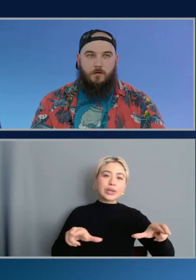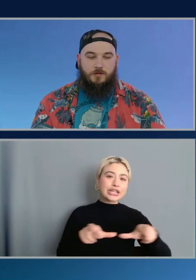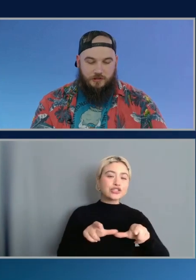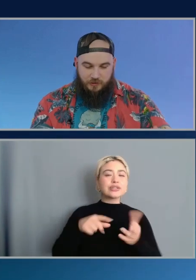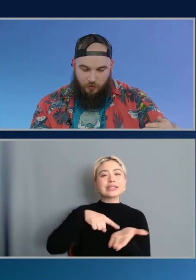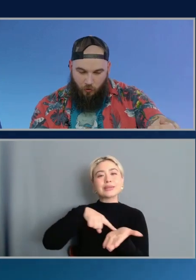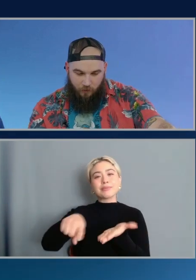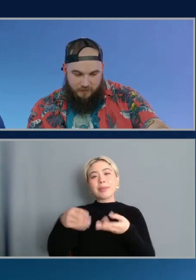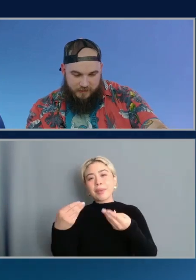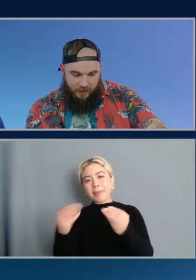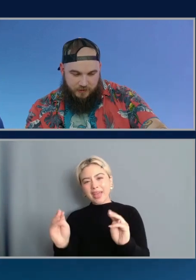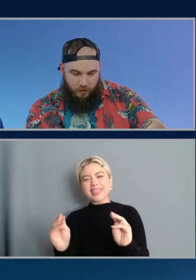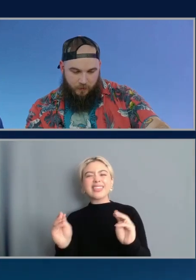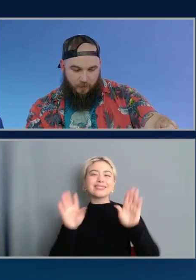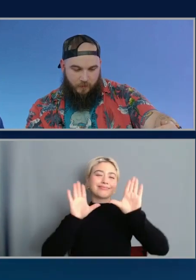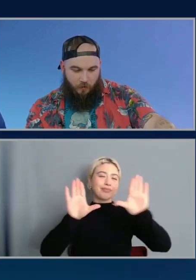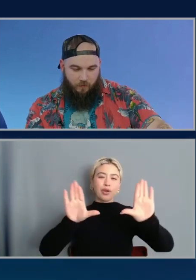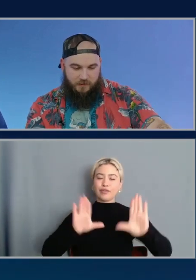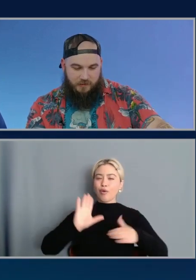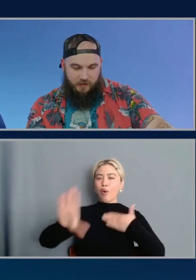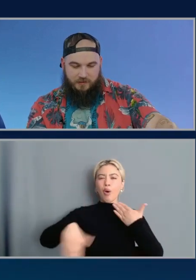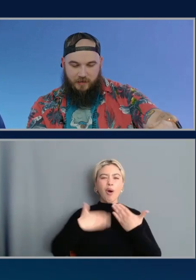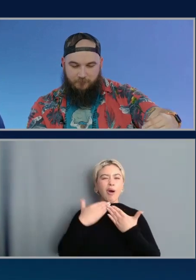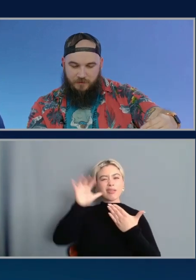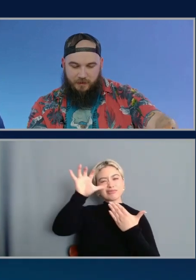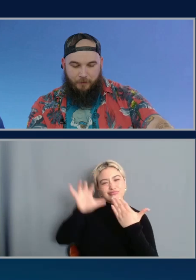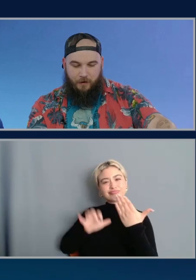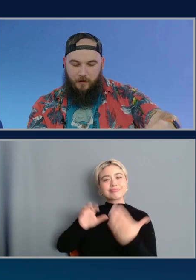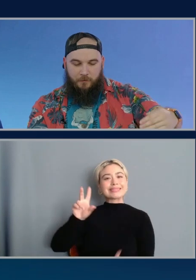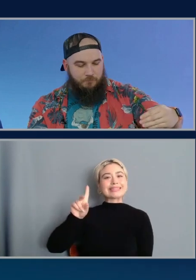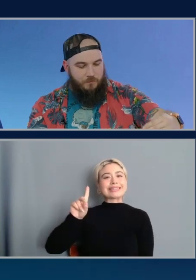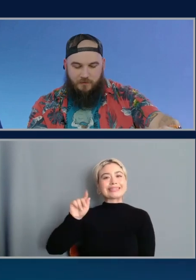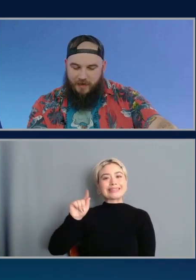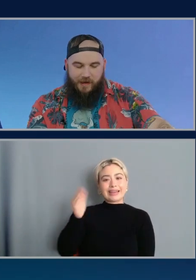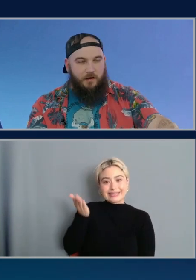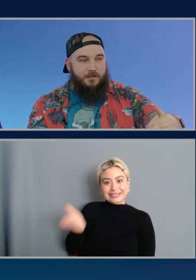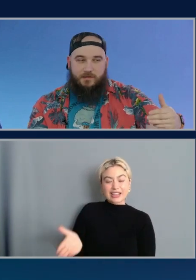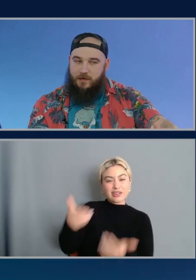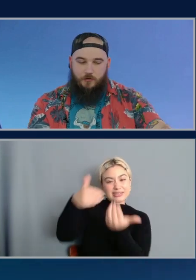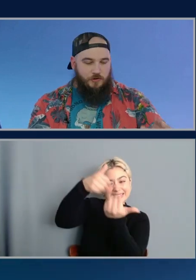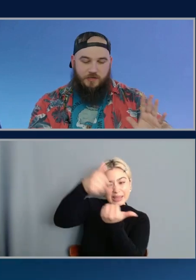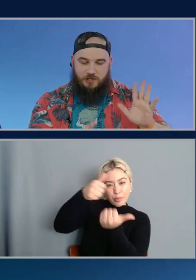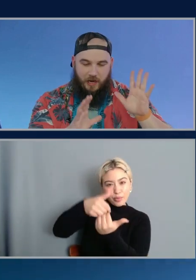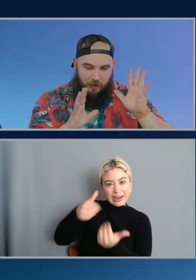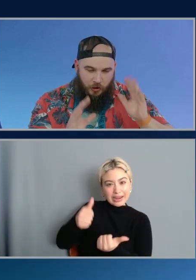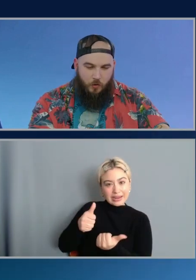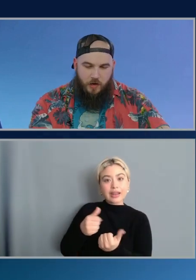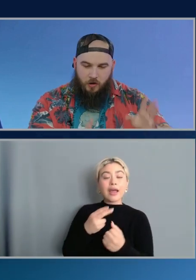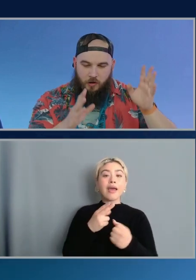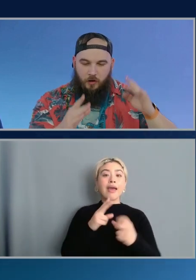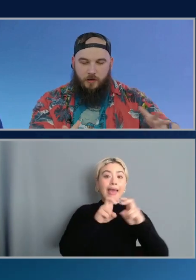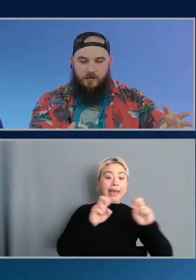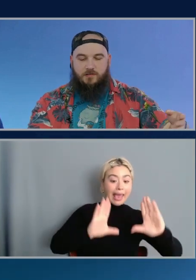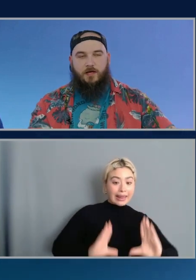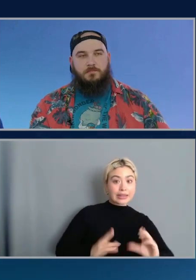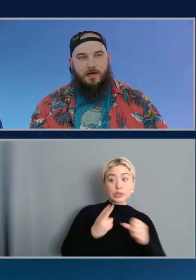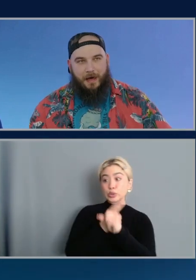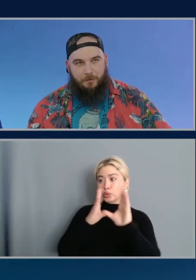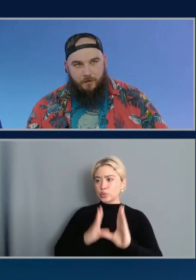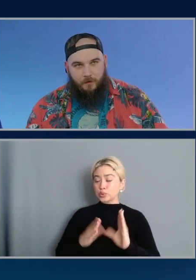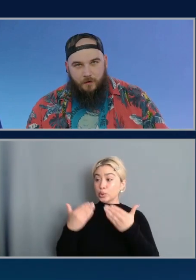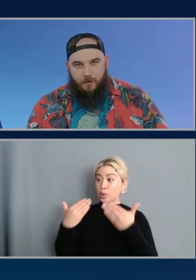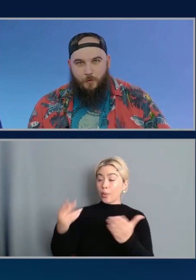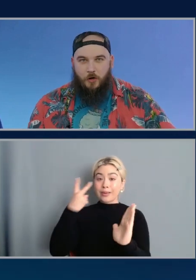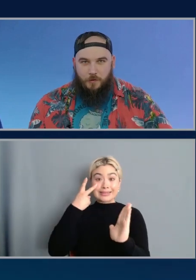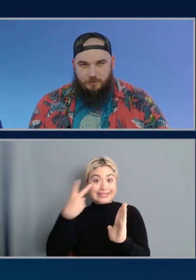Wonderful. Just awesome. All of this data is here. All of this thing is kind of separated. Data analysts, data users can just kind of go here, look at this, and be